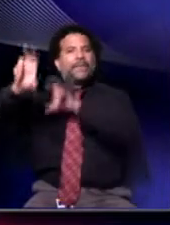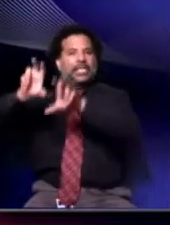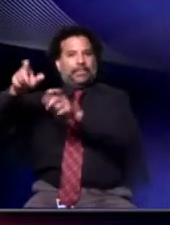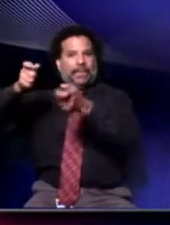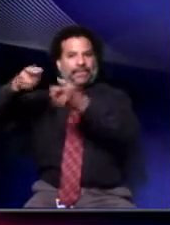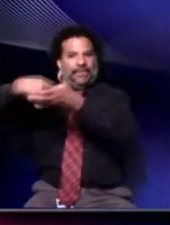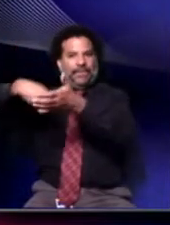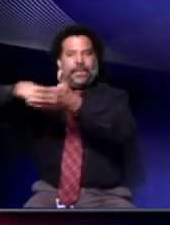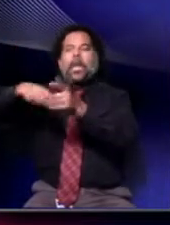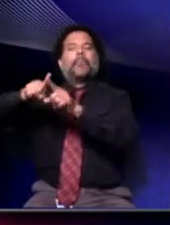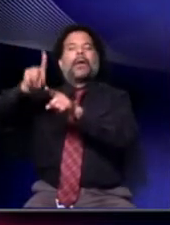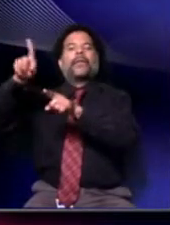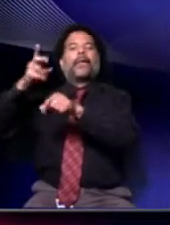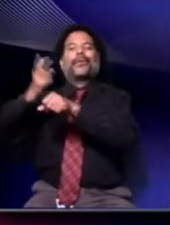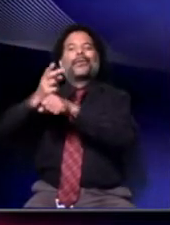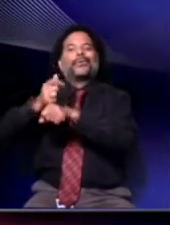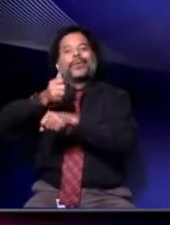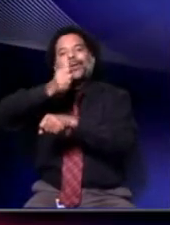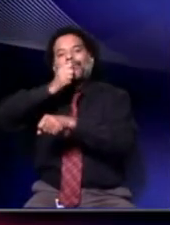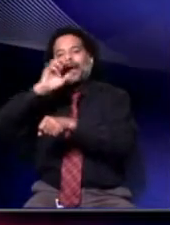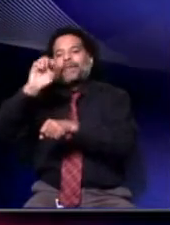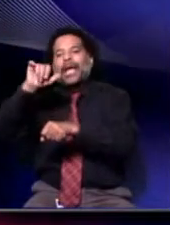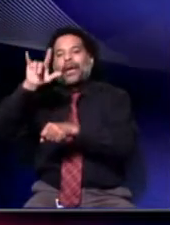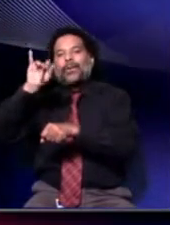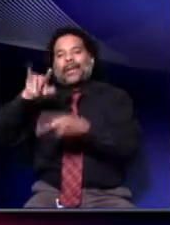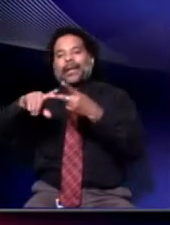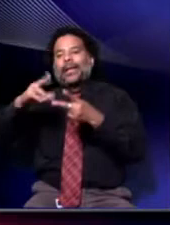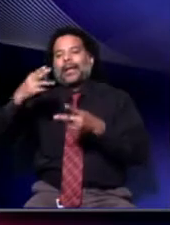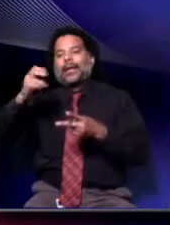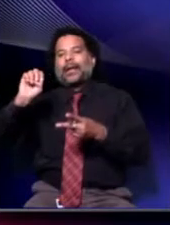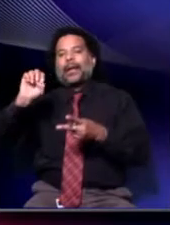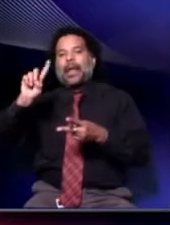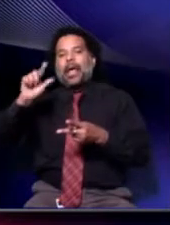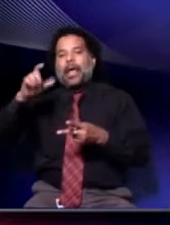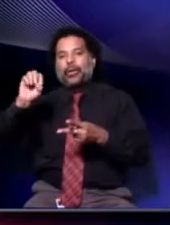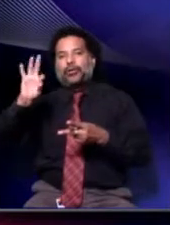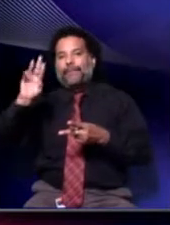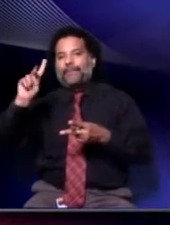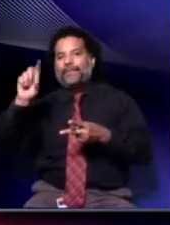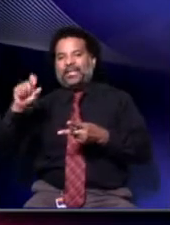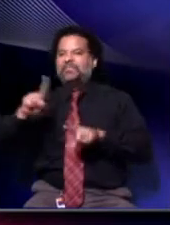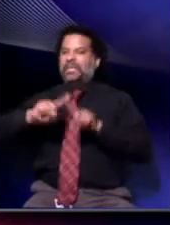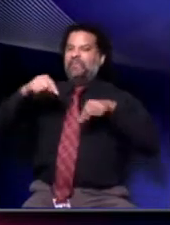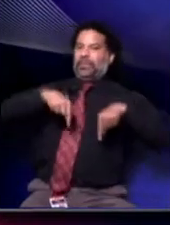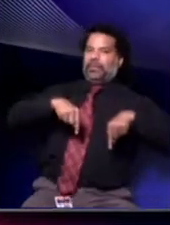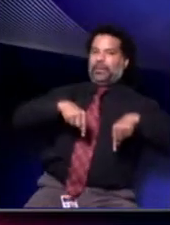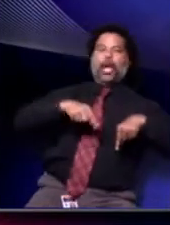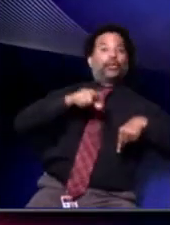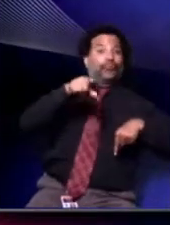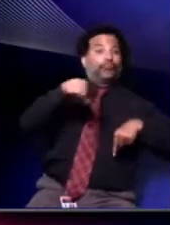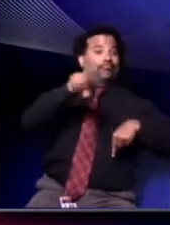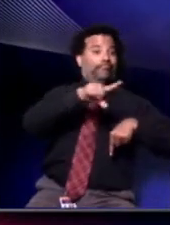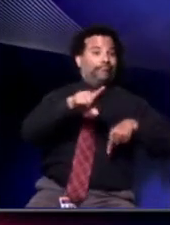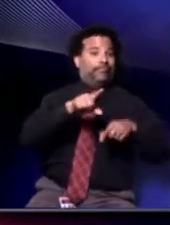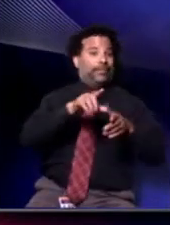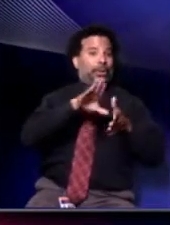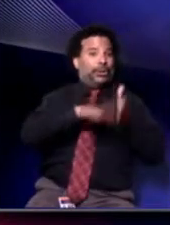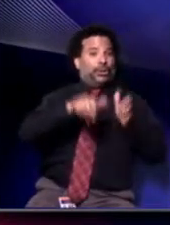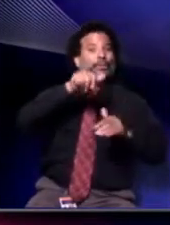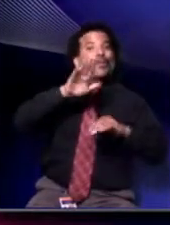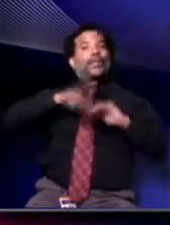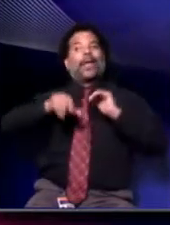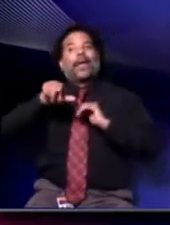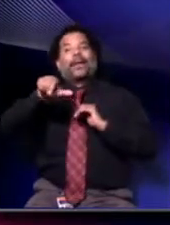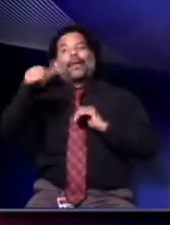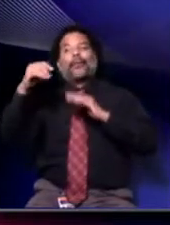they use quite a bit of private equity and hedge funds, which are not present here. So you're cheaper than one of your peers, a